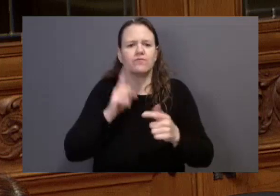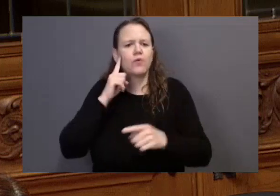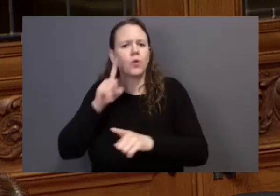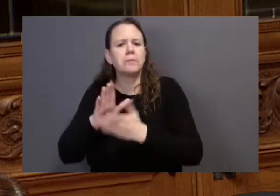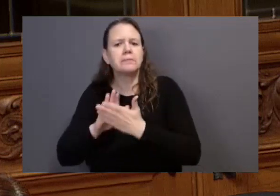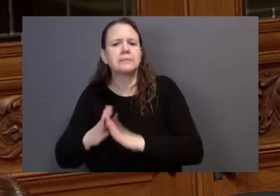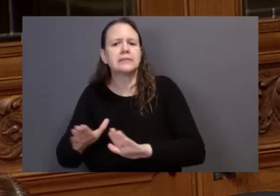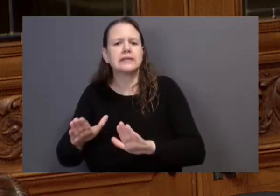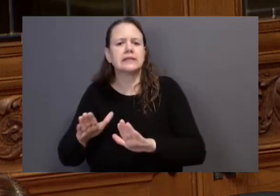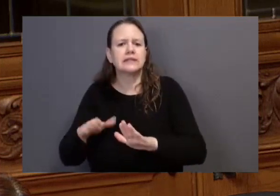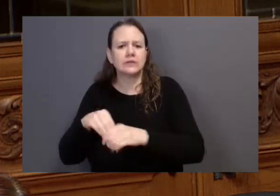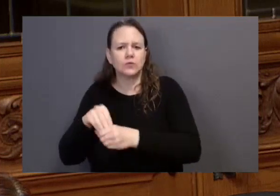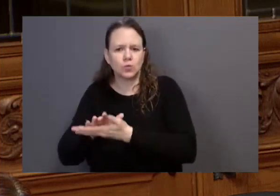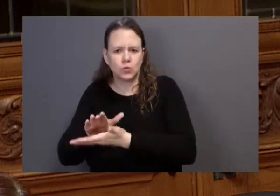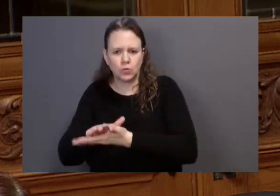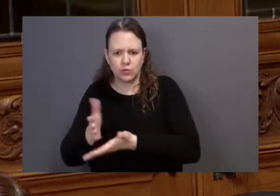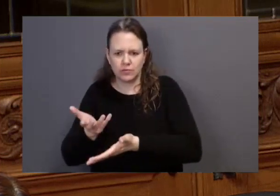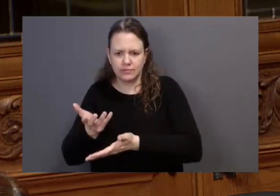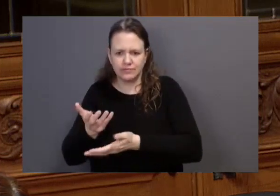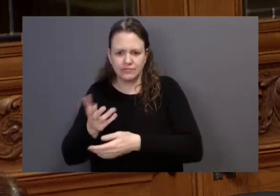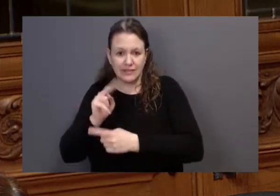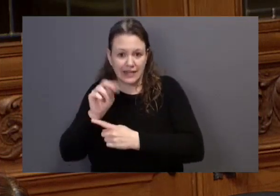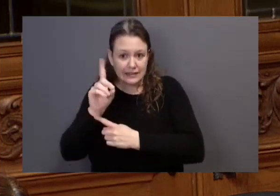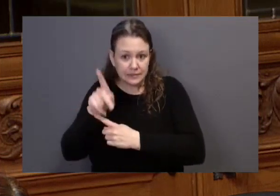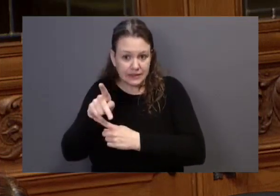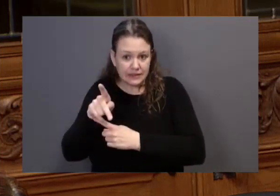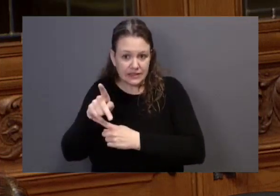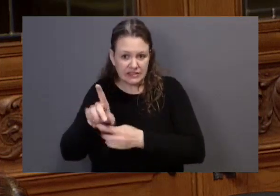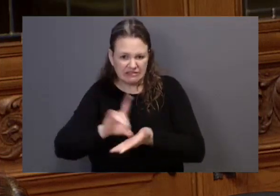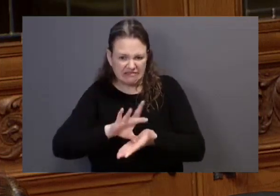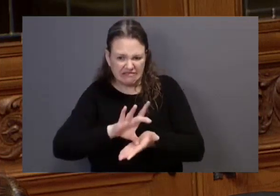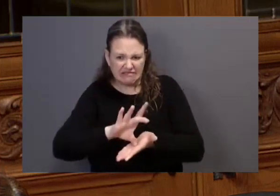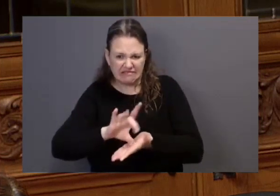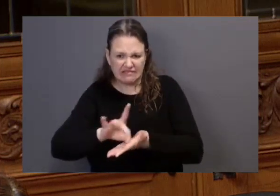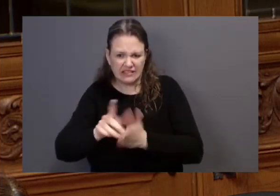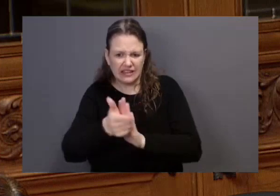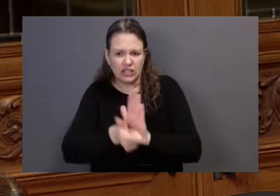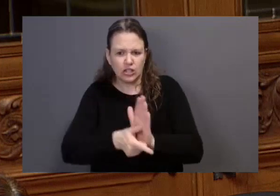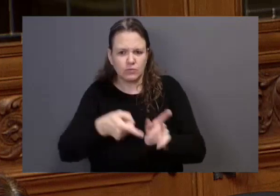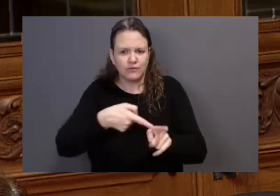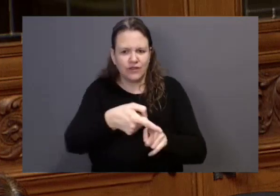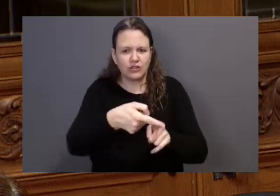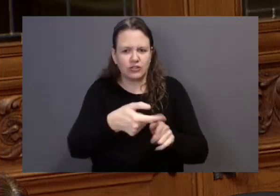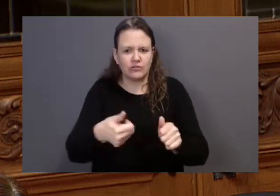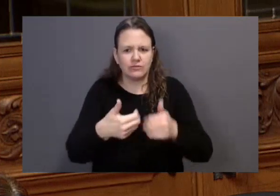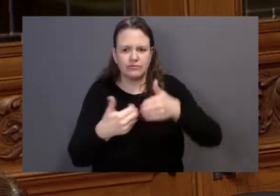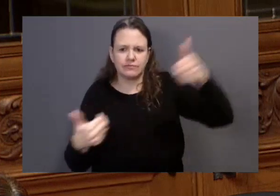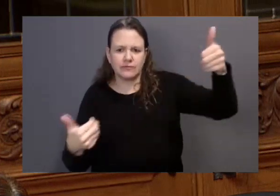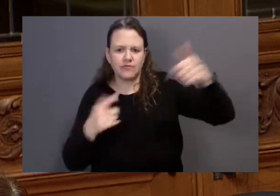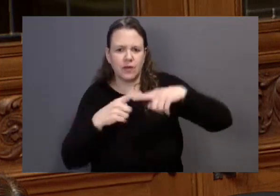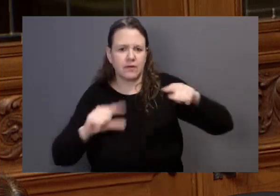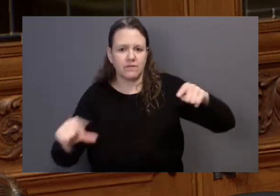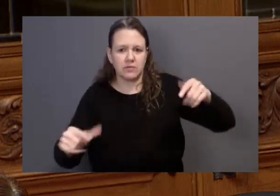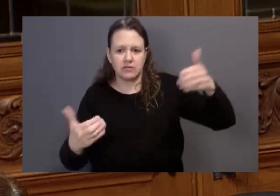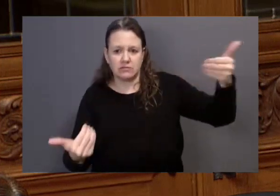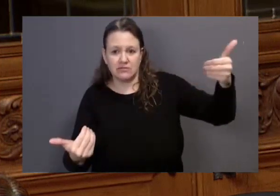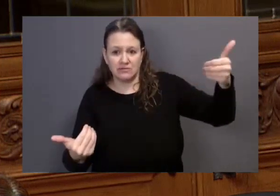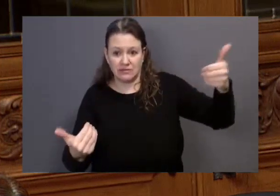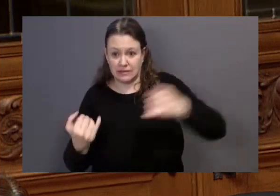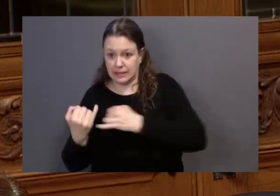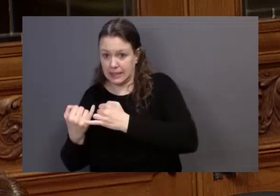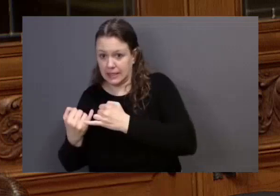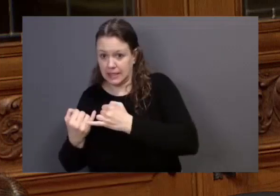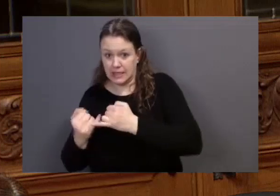is eliminating the legal profession's independence from government. Mr. Speaker, there is a pattern emerging.